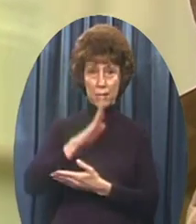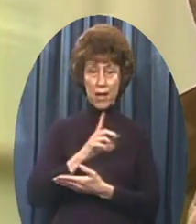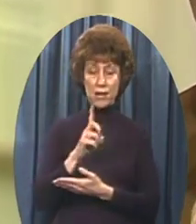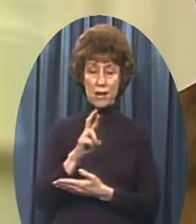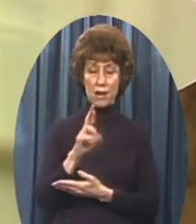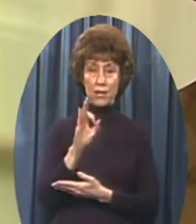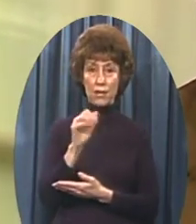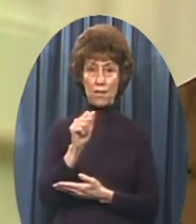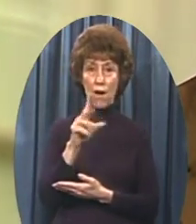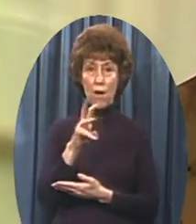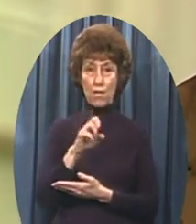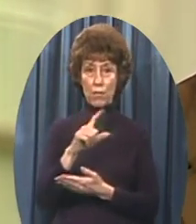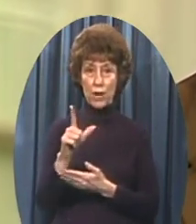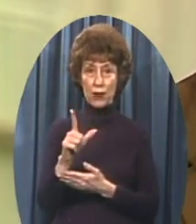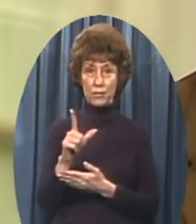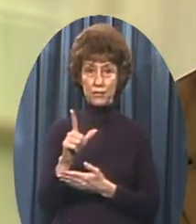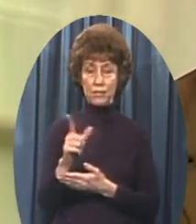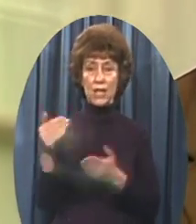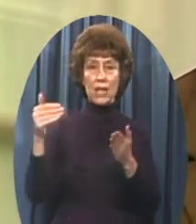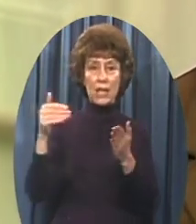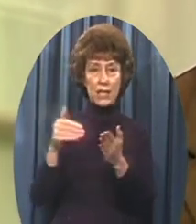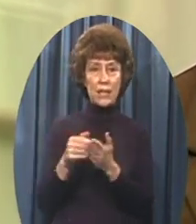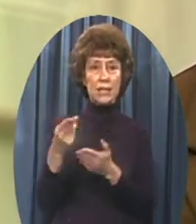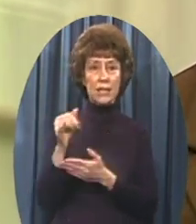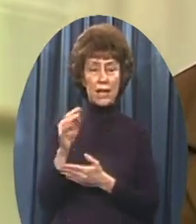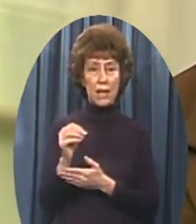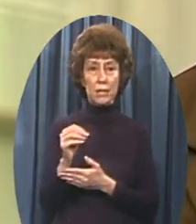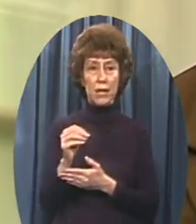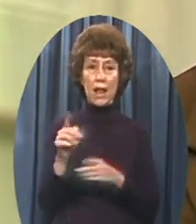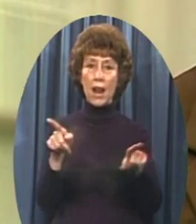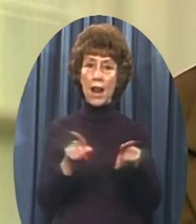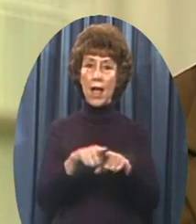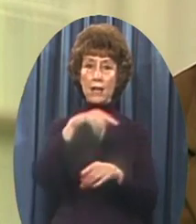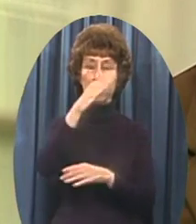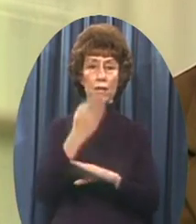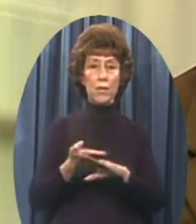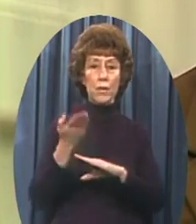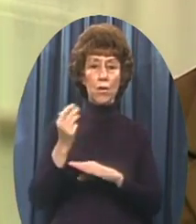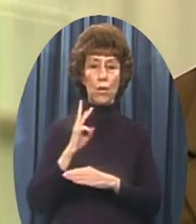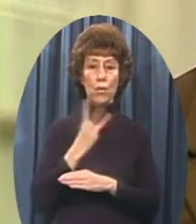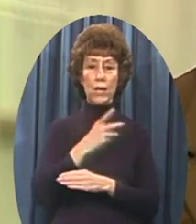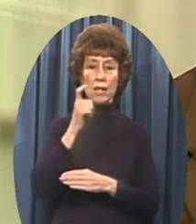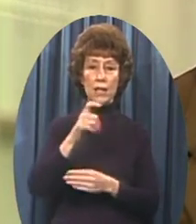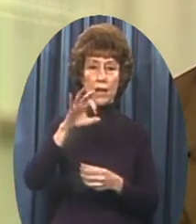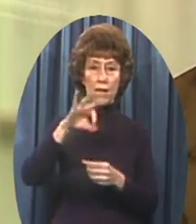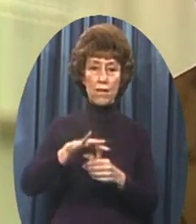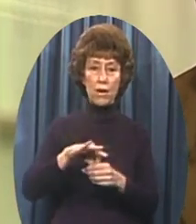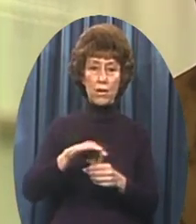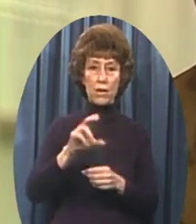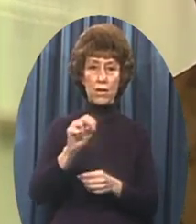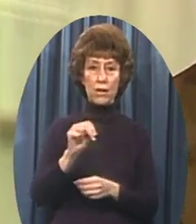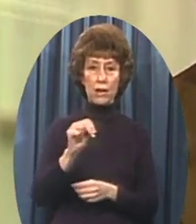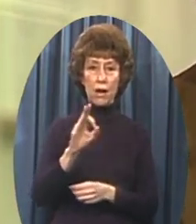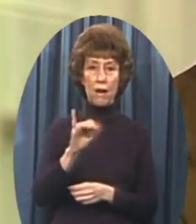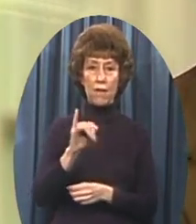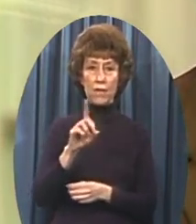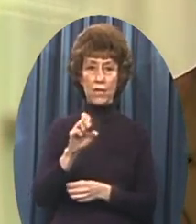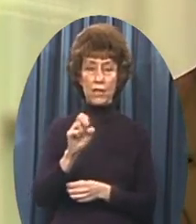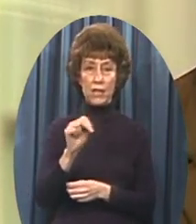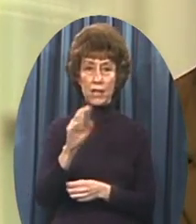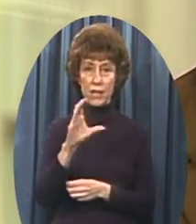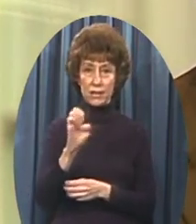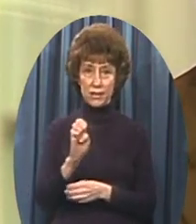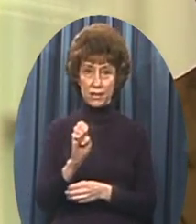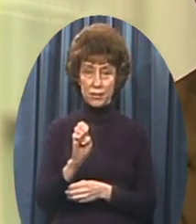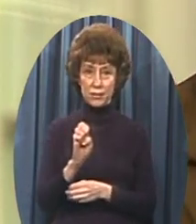this auditorium and for those of you who are watching throughout the Old Time Gospel Hour audience. This is the first letter I've ever written to many of you, but I've written a